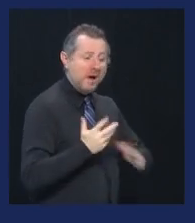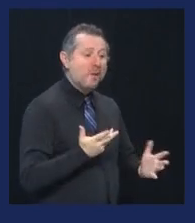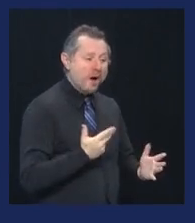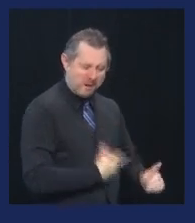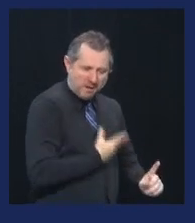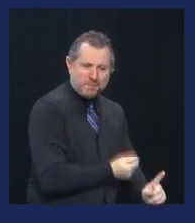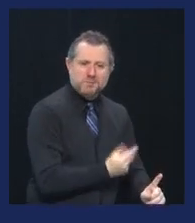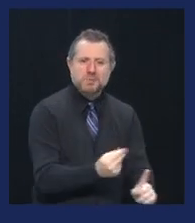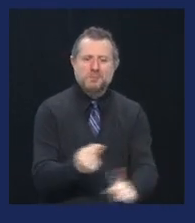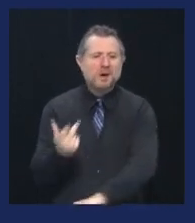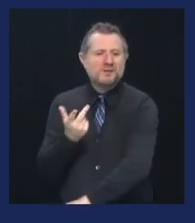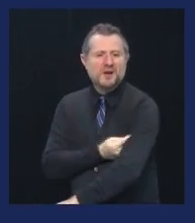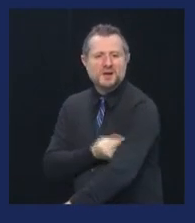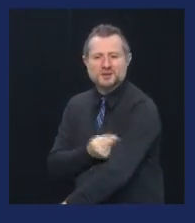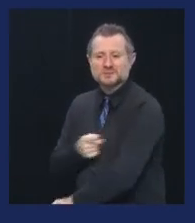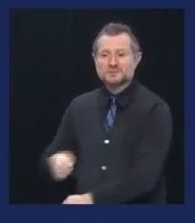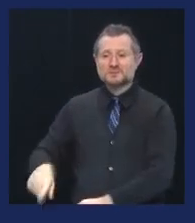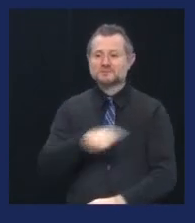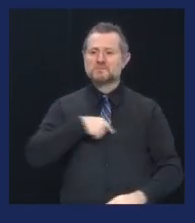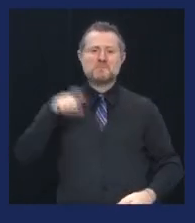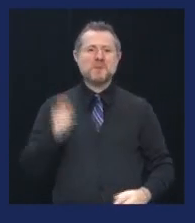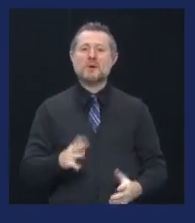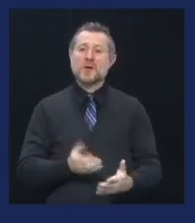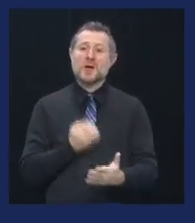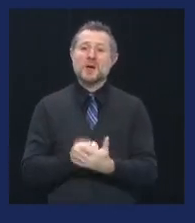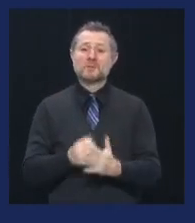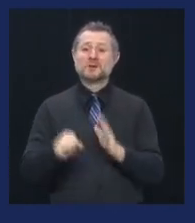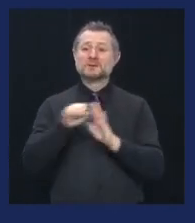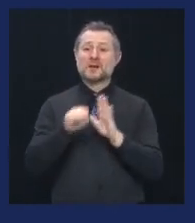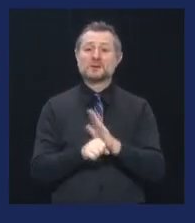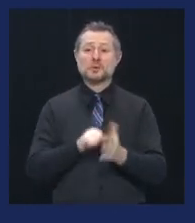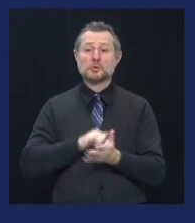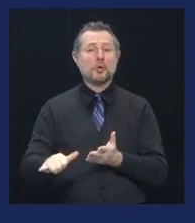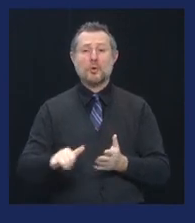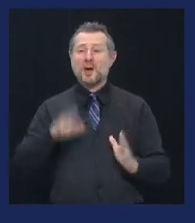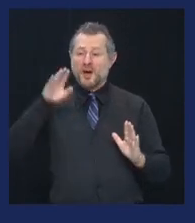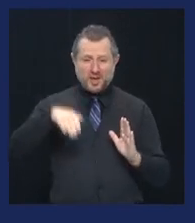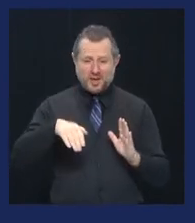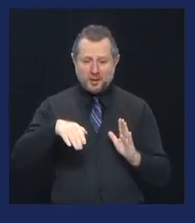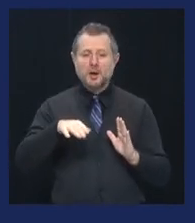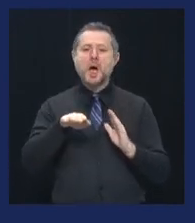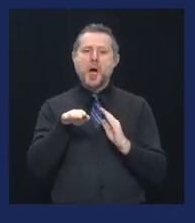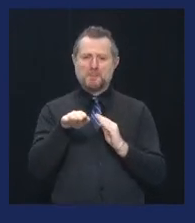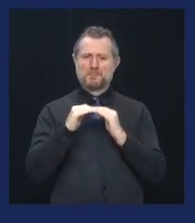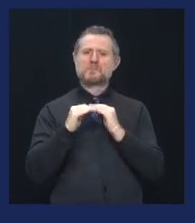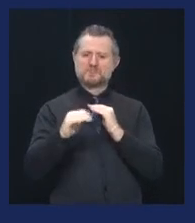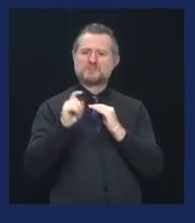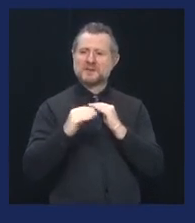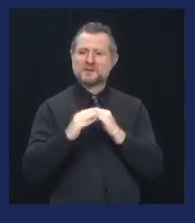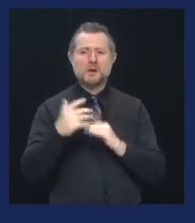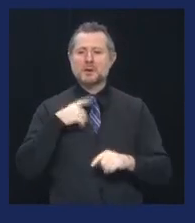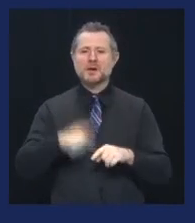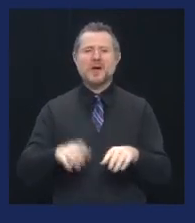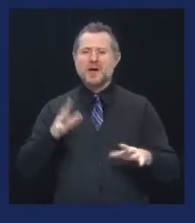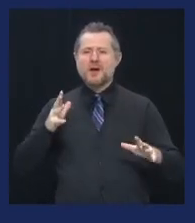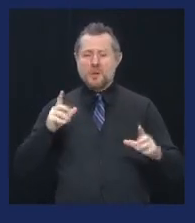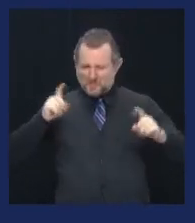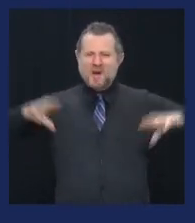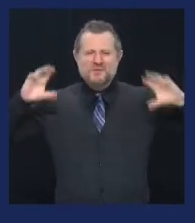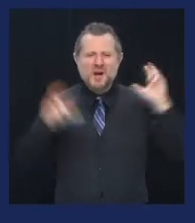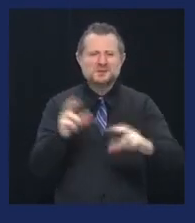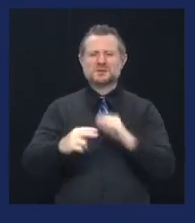We must stabilize the state's finances, and we must invest in a New York infrastructure that will stimulate our economy and